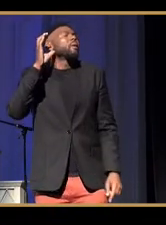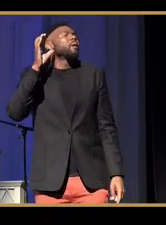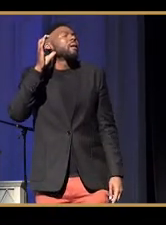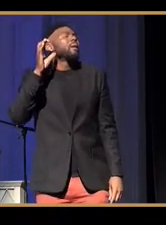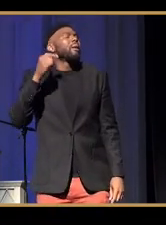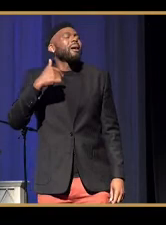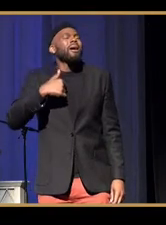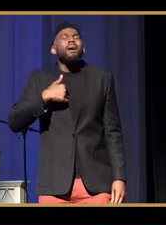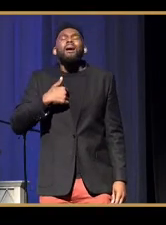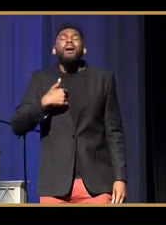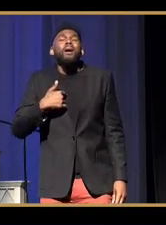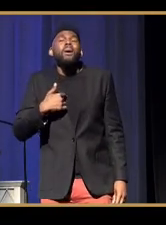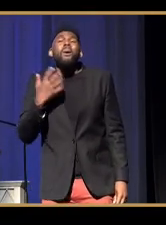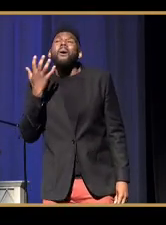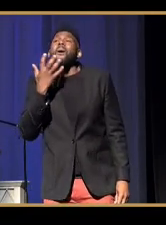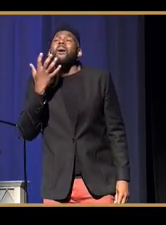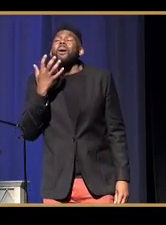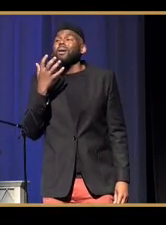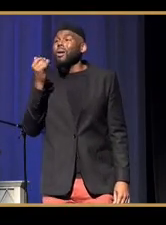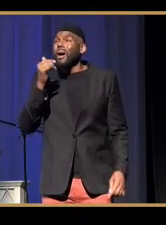One word. Oh,